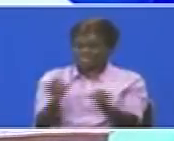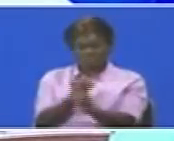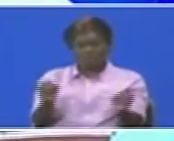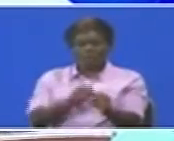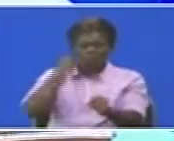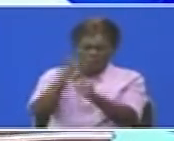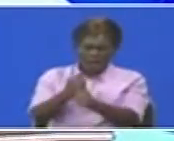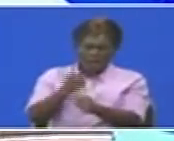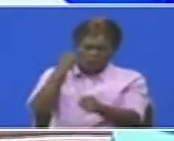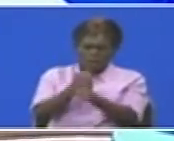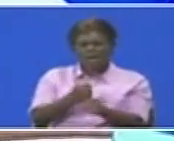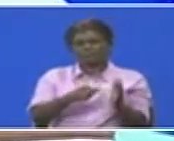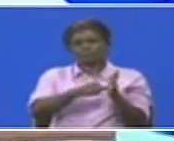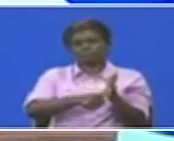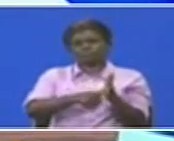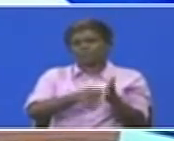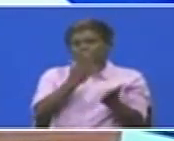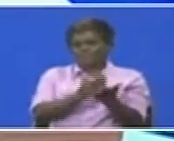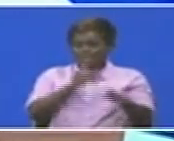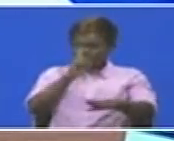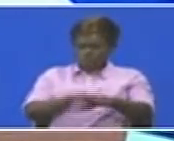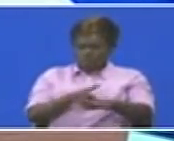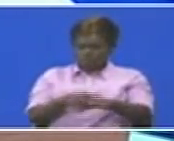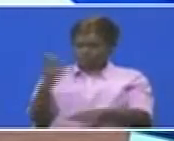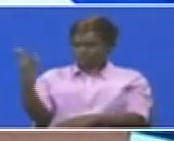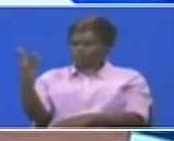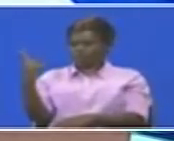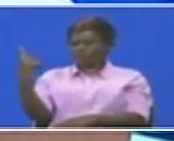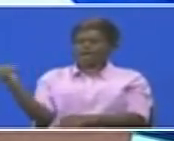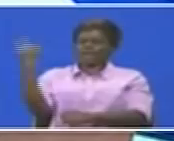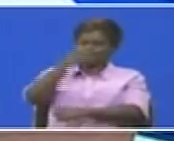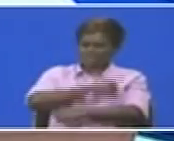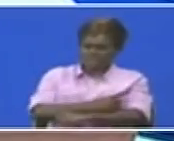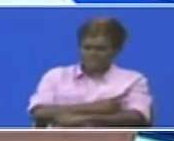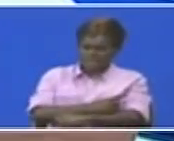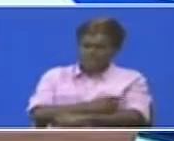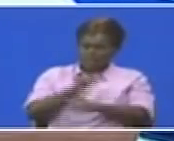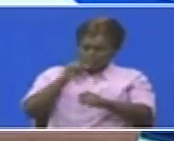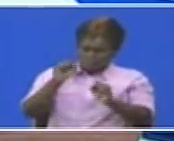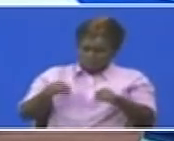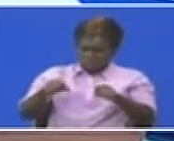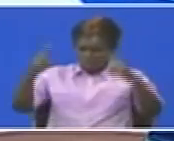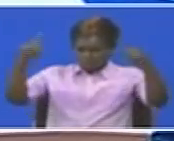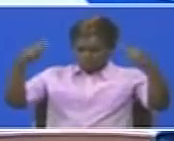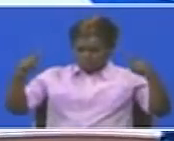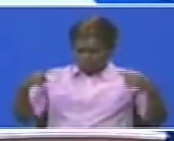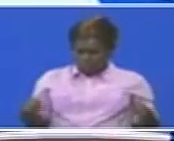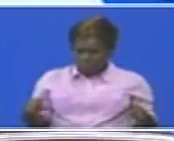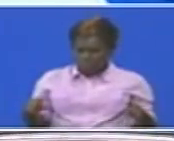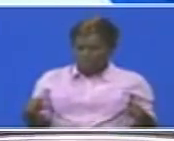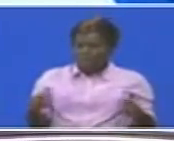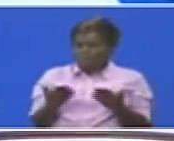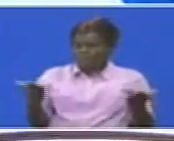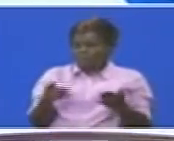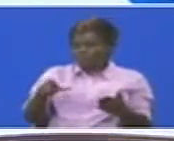hard for jobs sometimes in a day. The fact is that you can excel anywhere. You could be in Kenya but still excel, but maybe